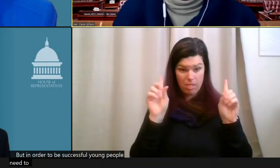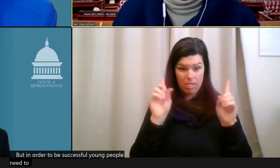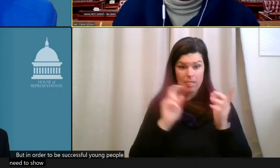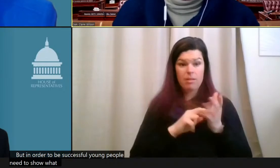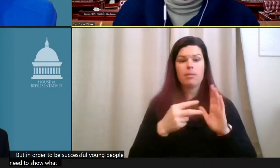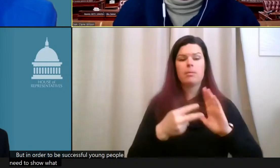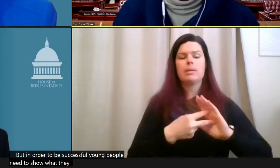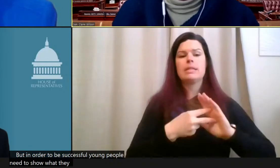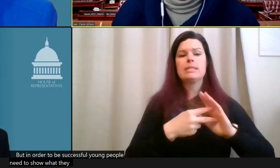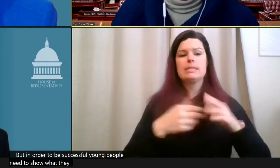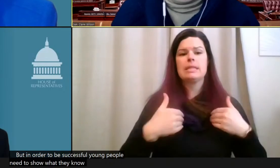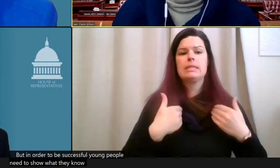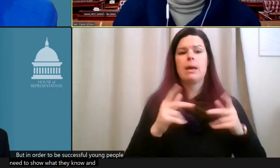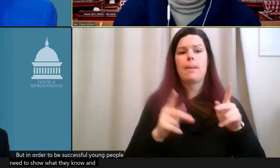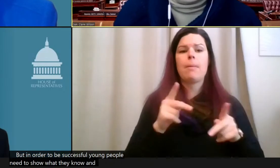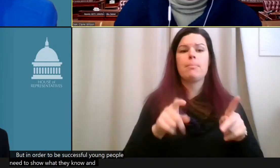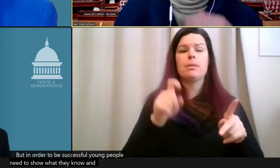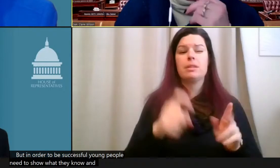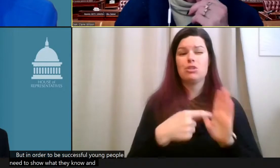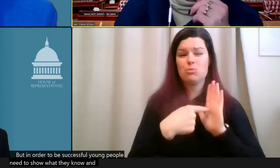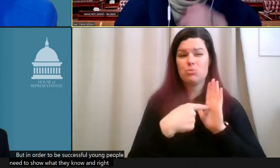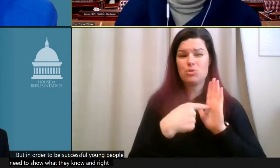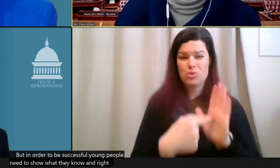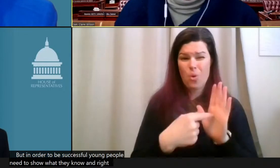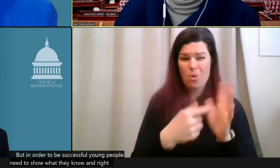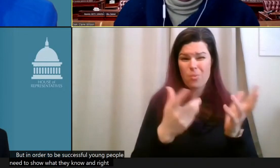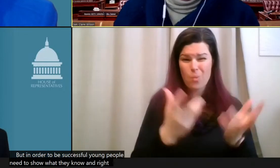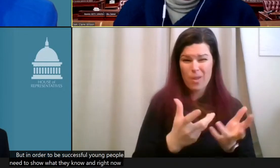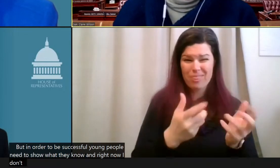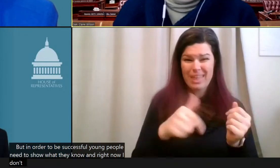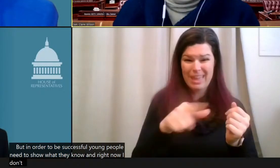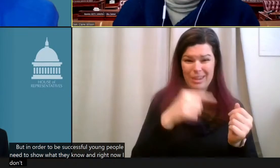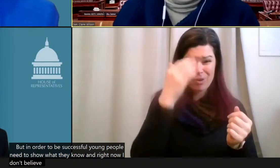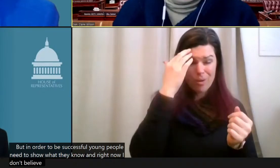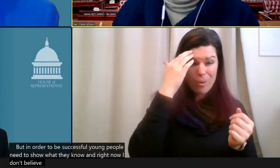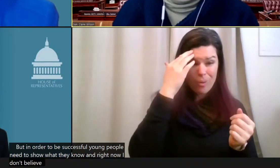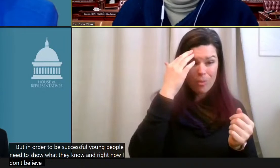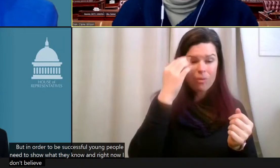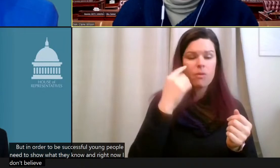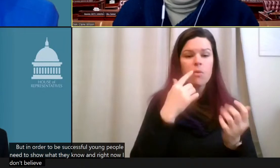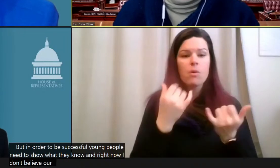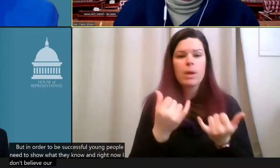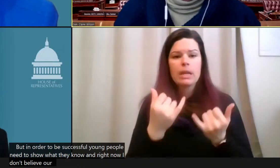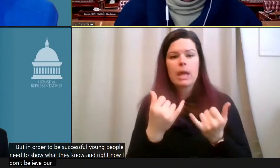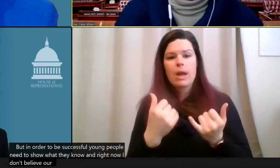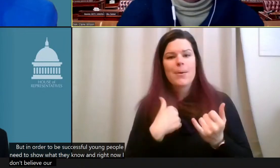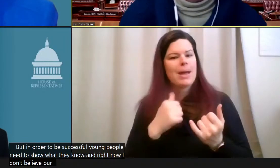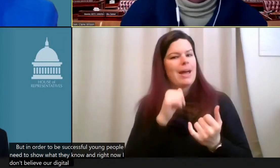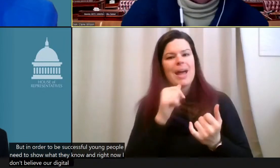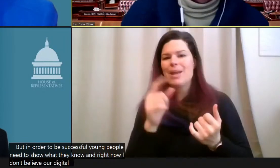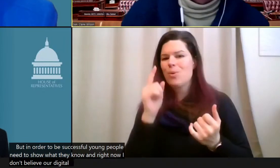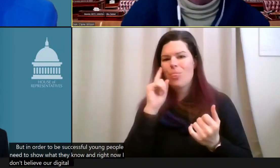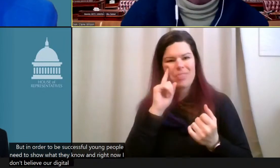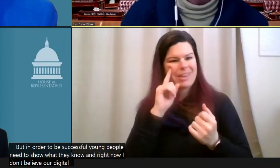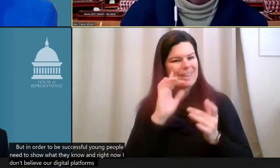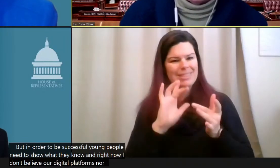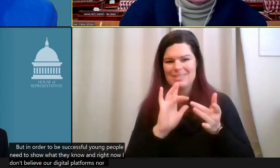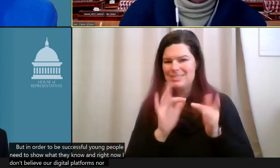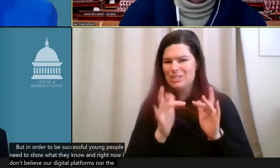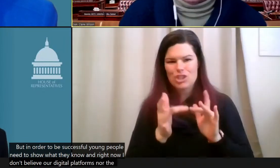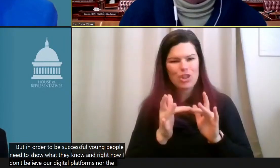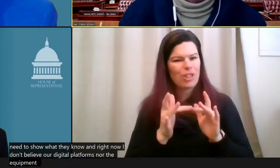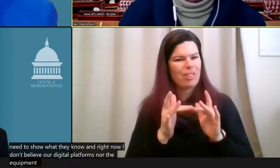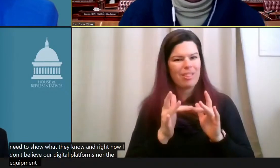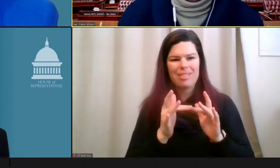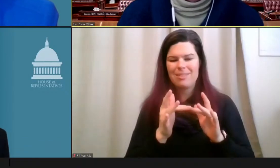And right now, I don't believe our digital platforms nor the equipment that our young people